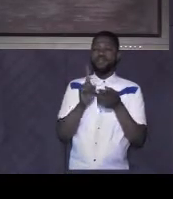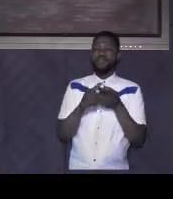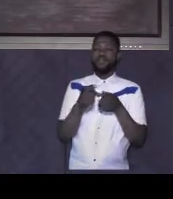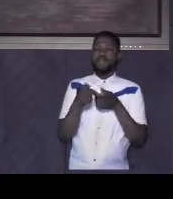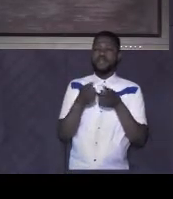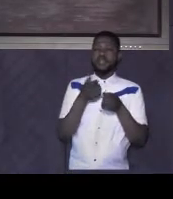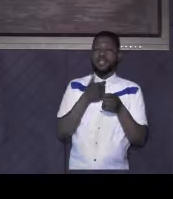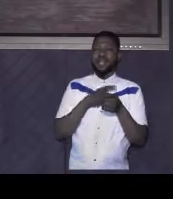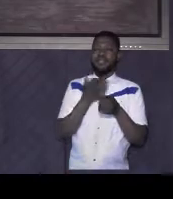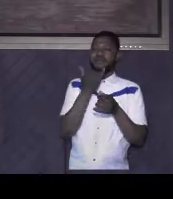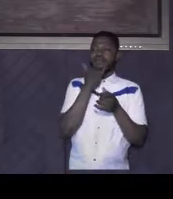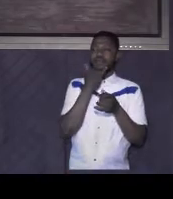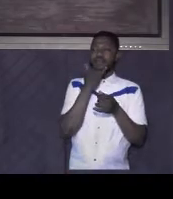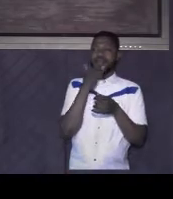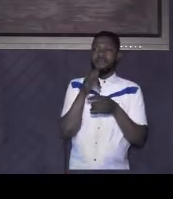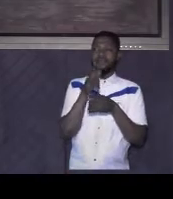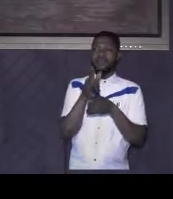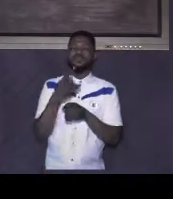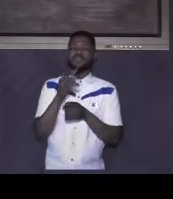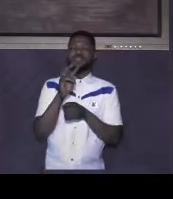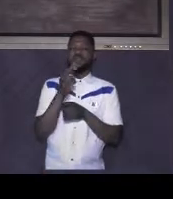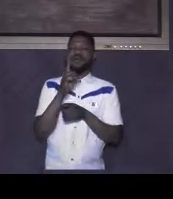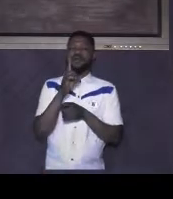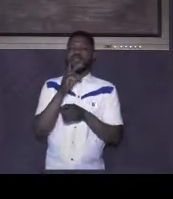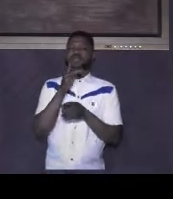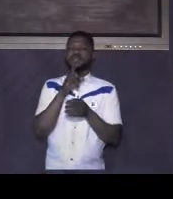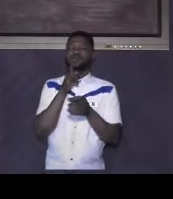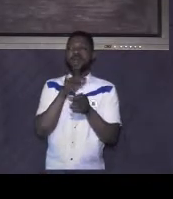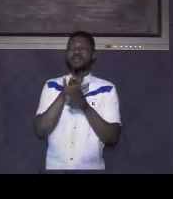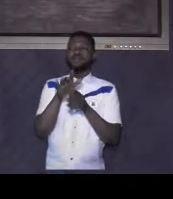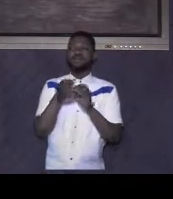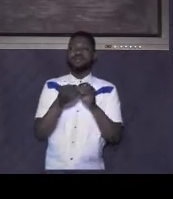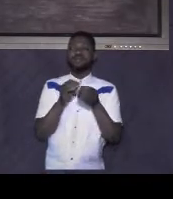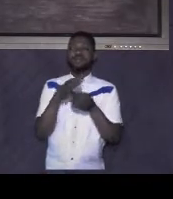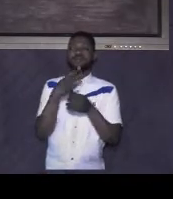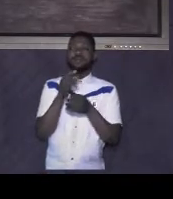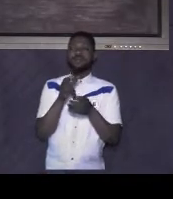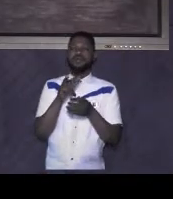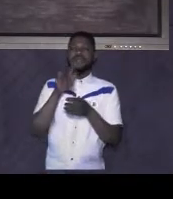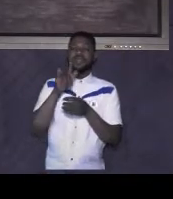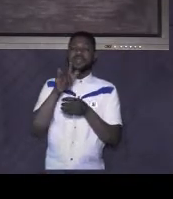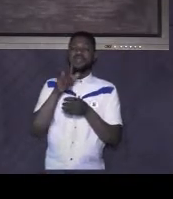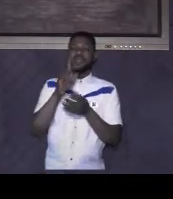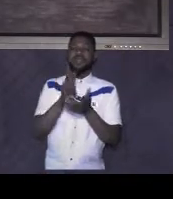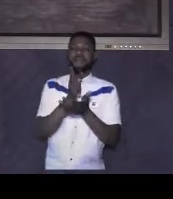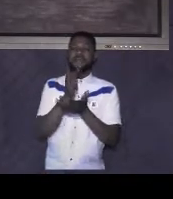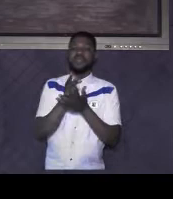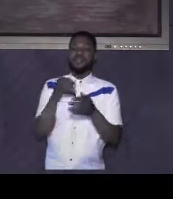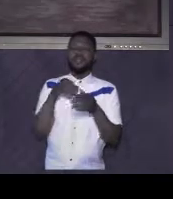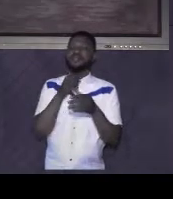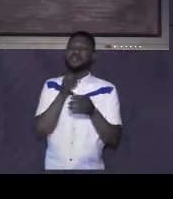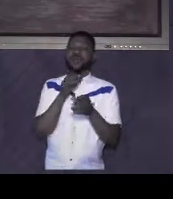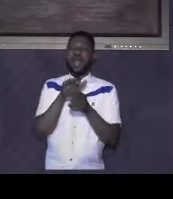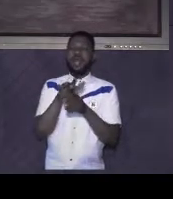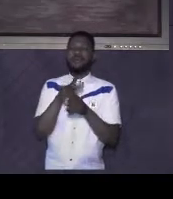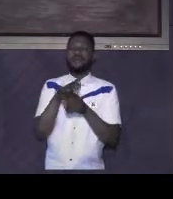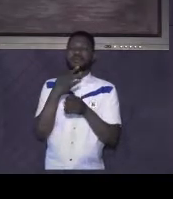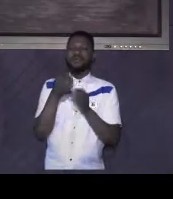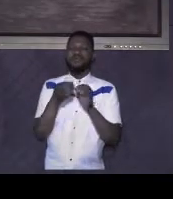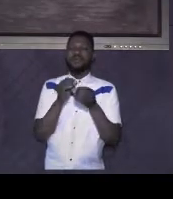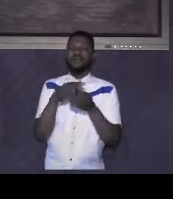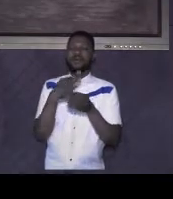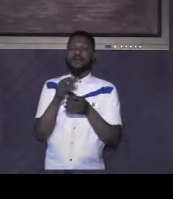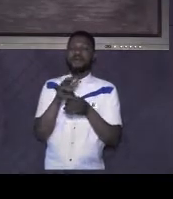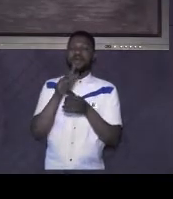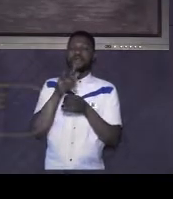to maintain any faulty plane. The second one is inadequate number of airports. Inadequate number